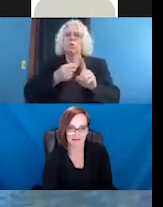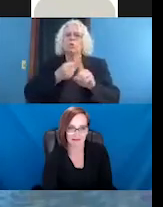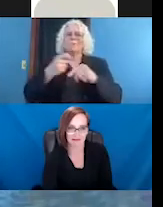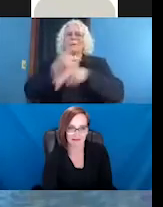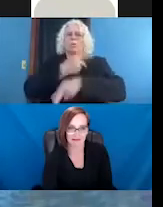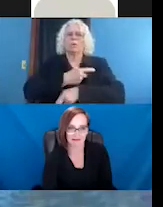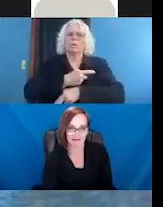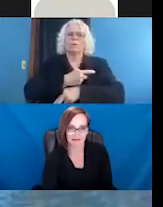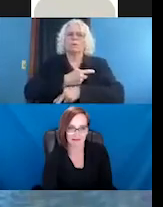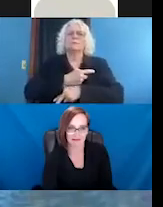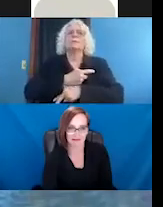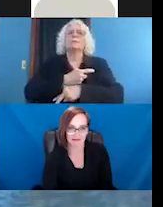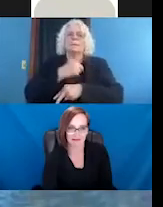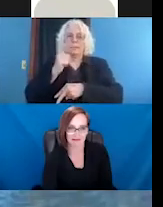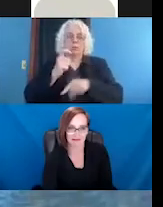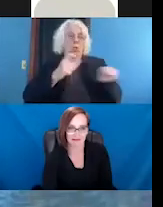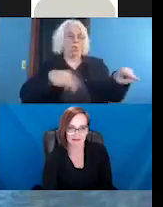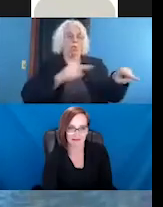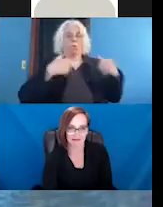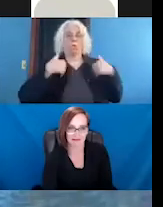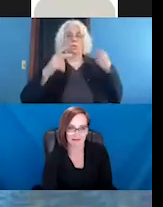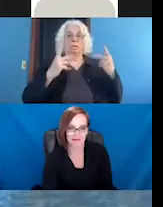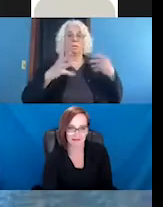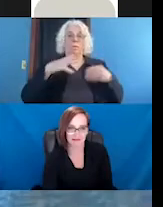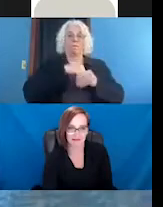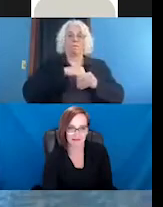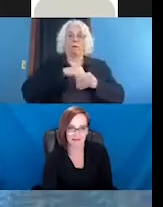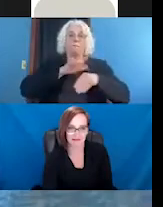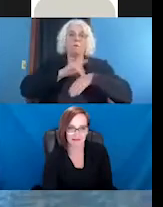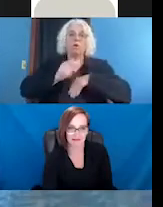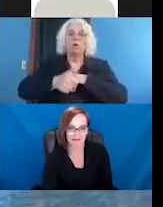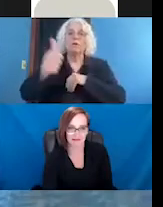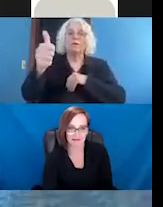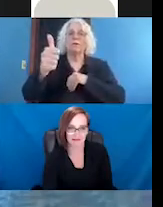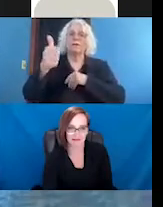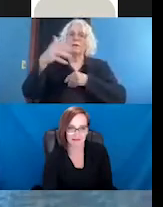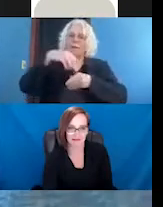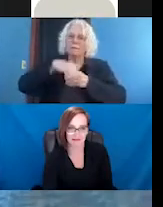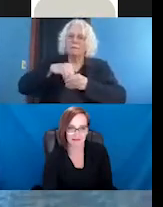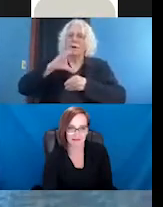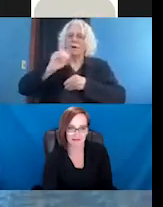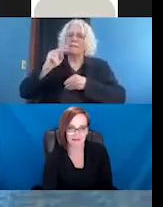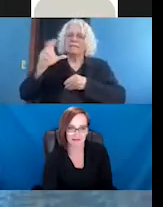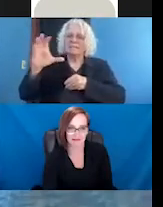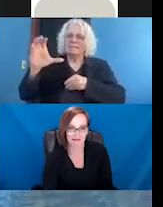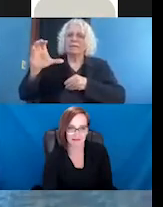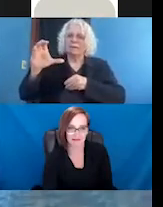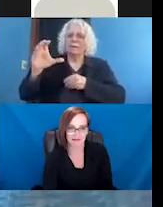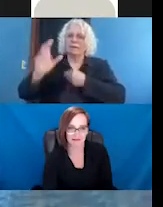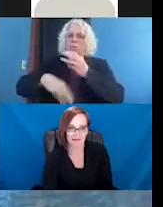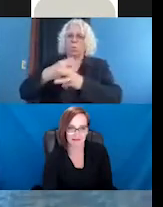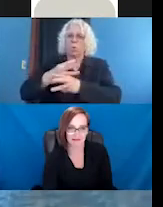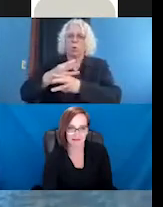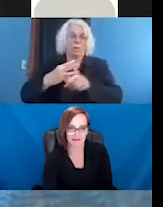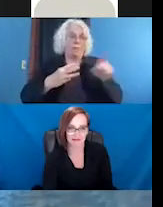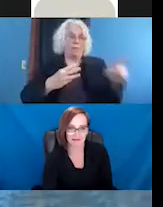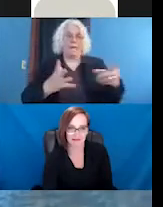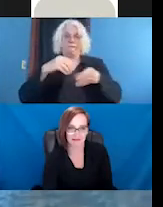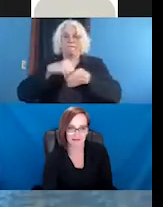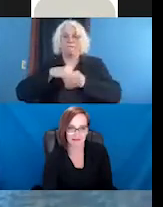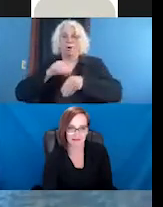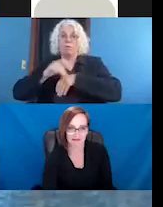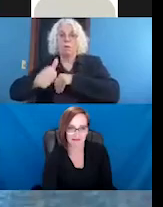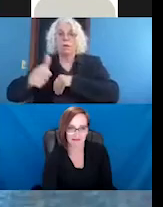to accelerate young people's engagement in civic life and civic society. That will be huge for